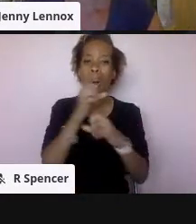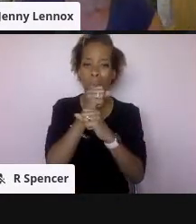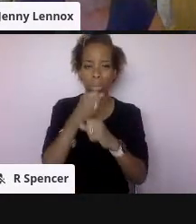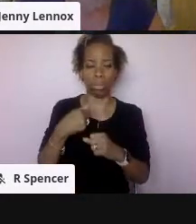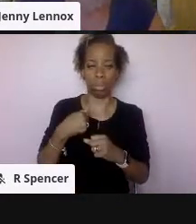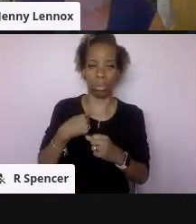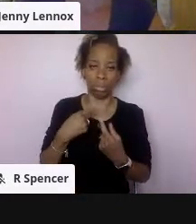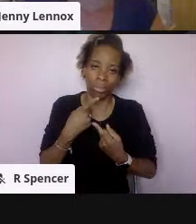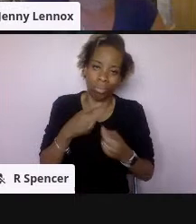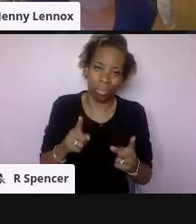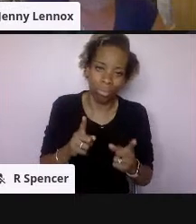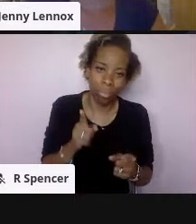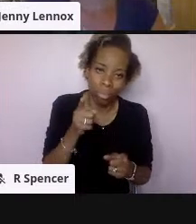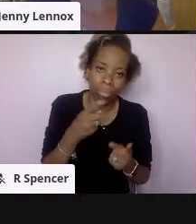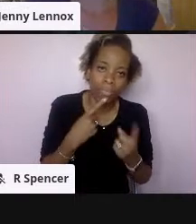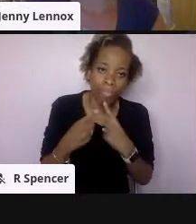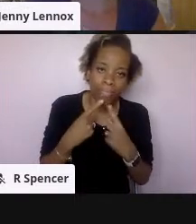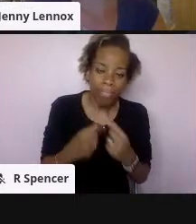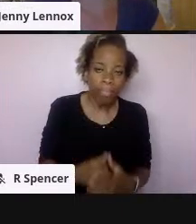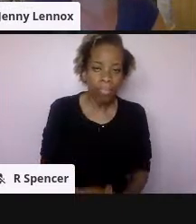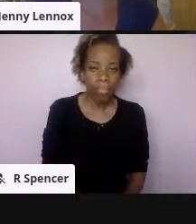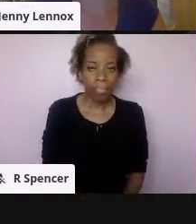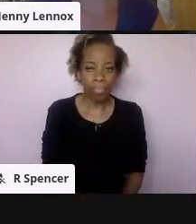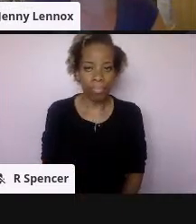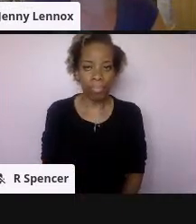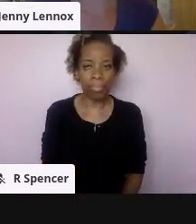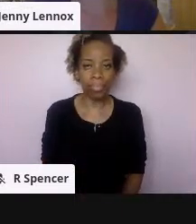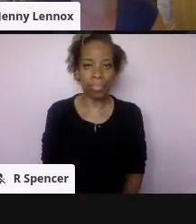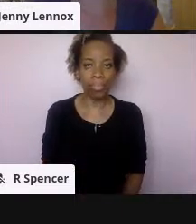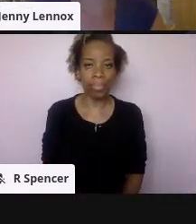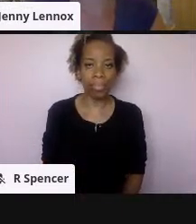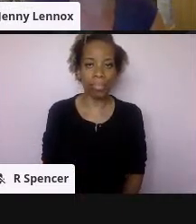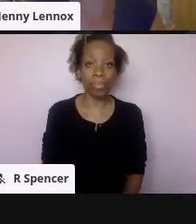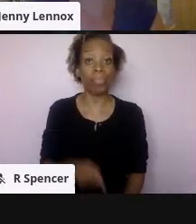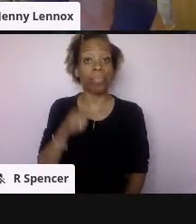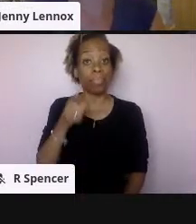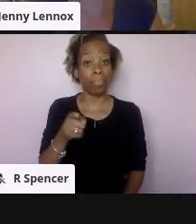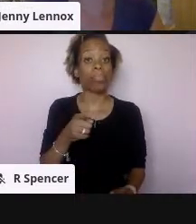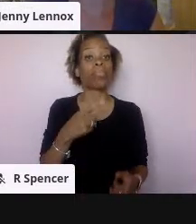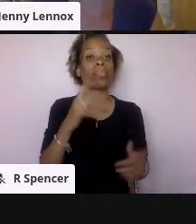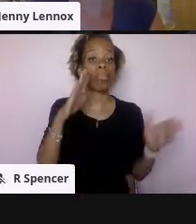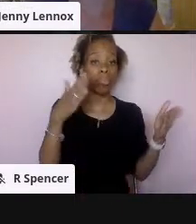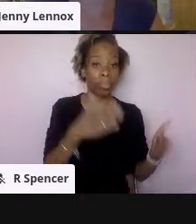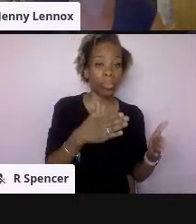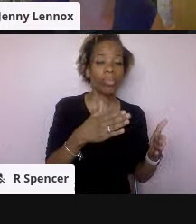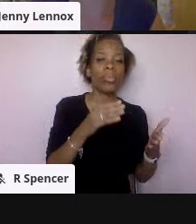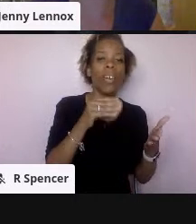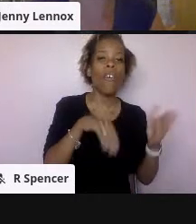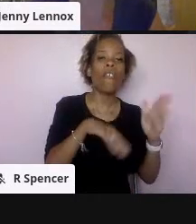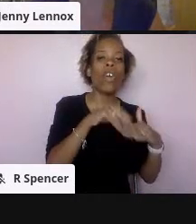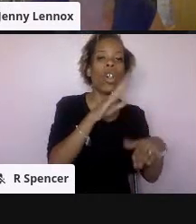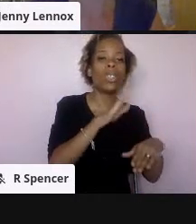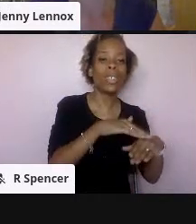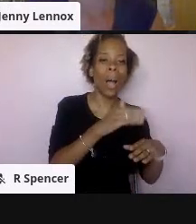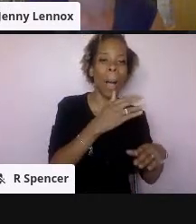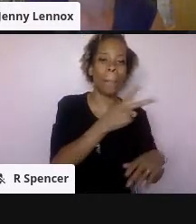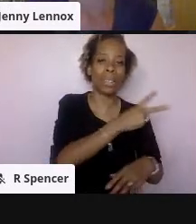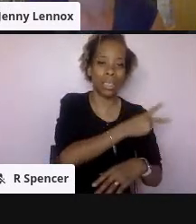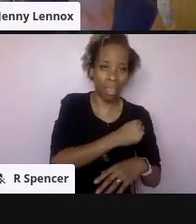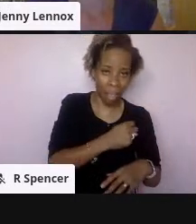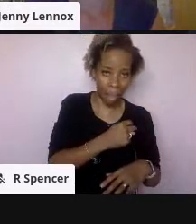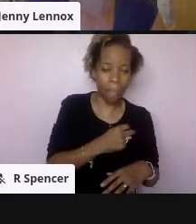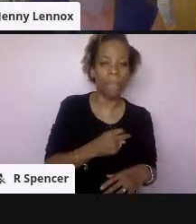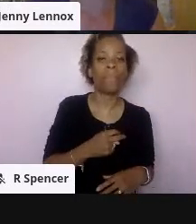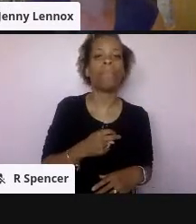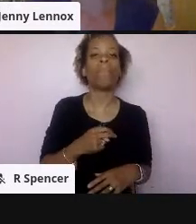provide. Here we've got a table about full and part-time staff, and then the gender pay gap for those workers.